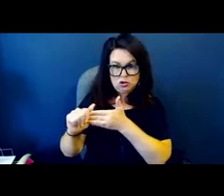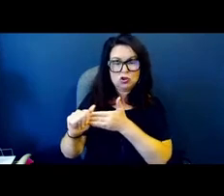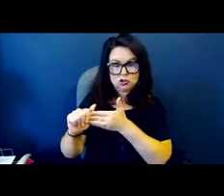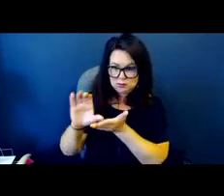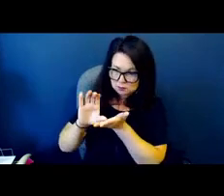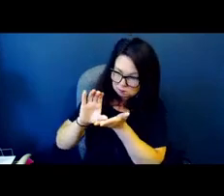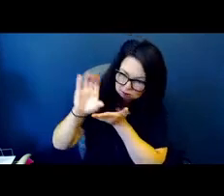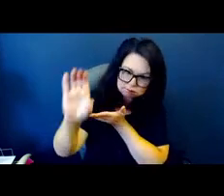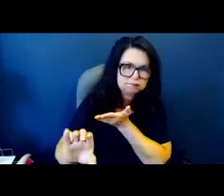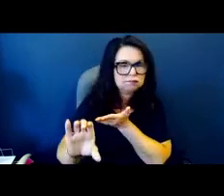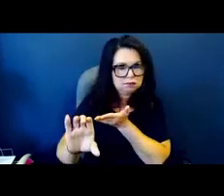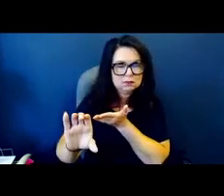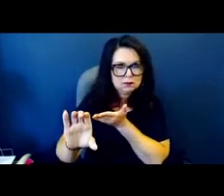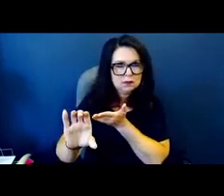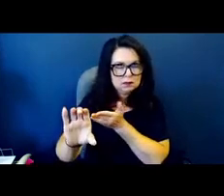devote to